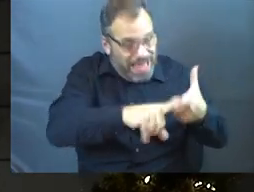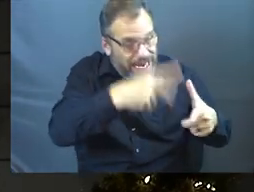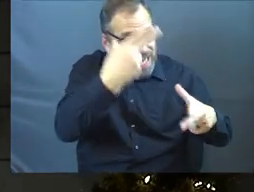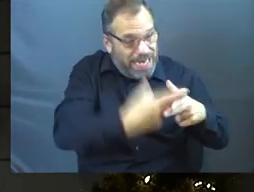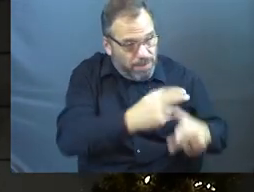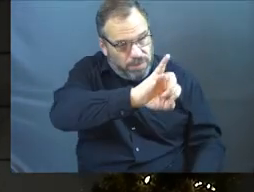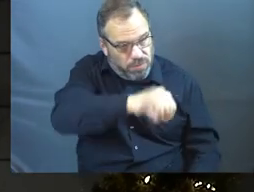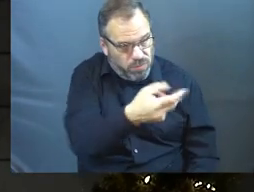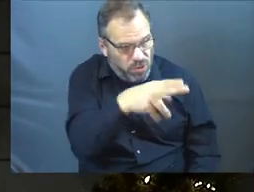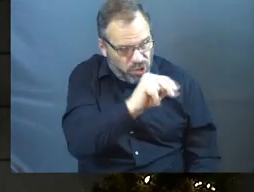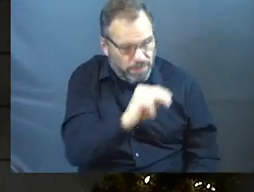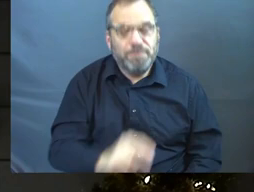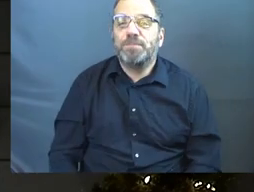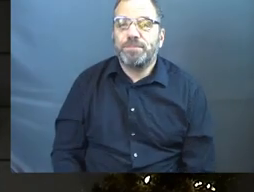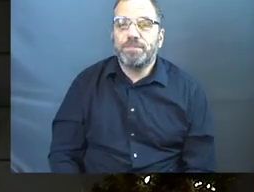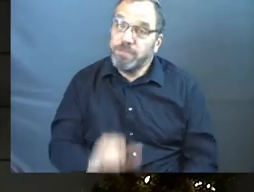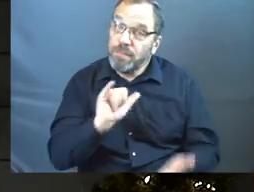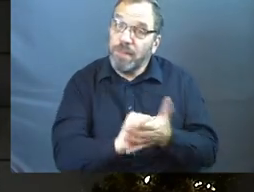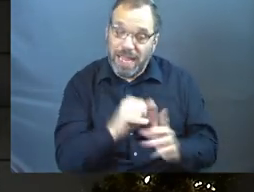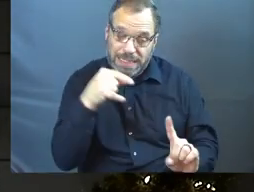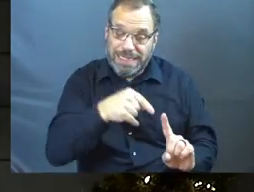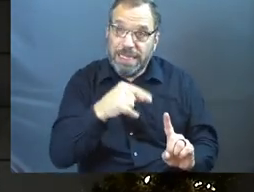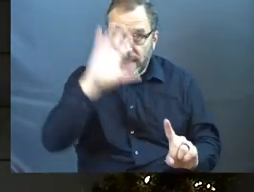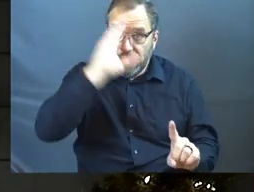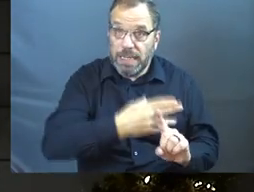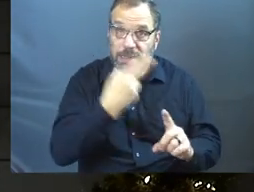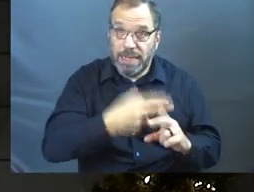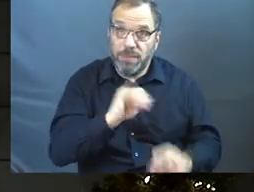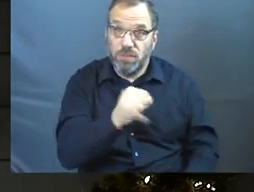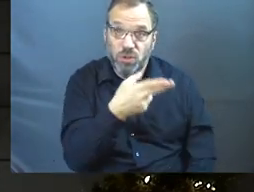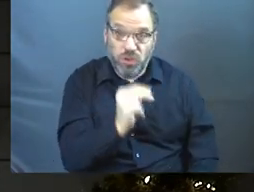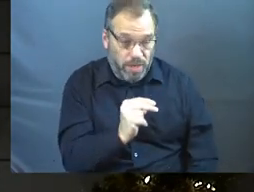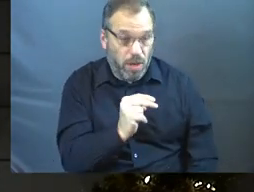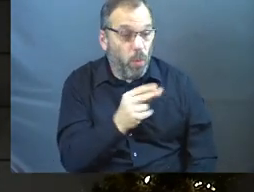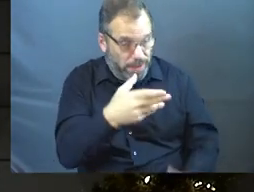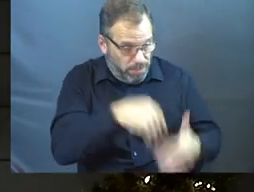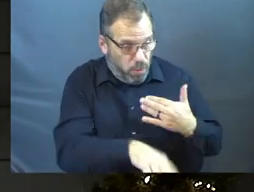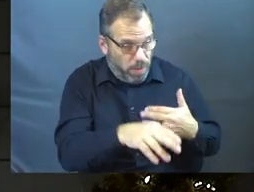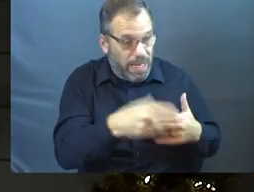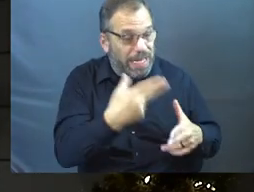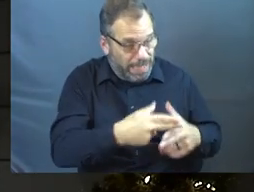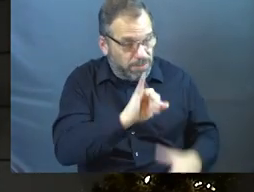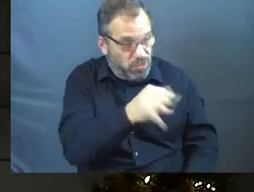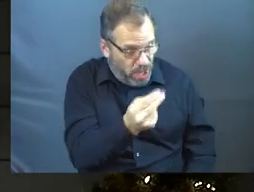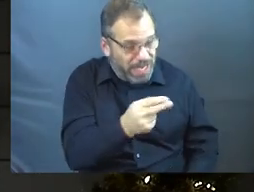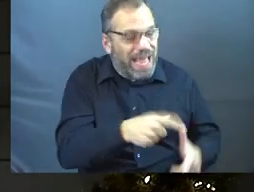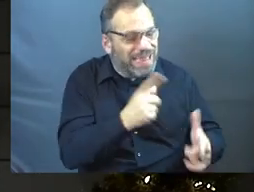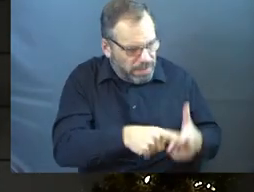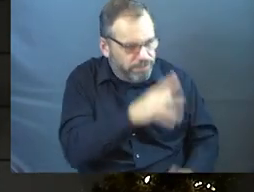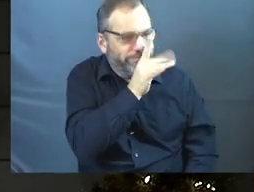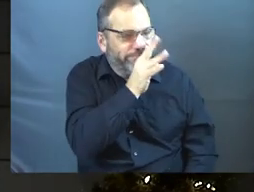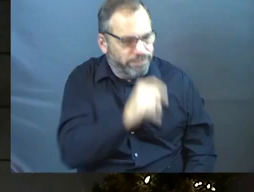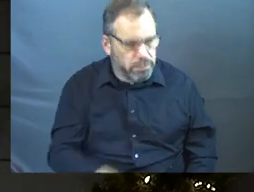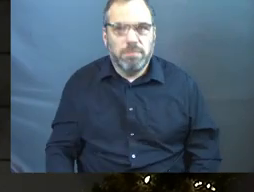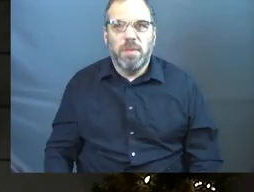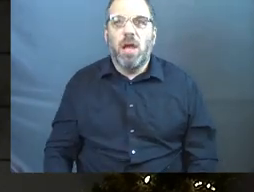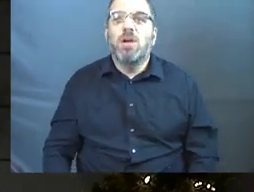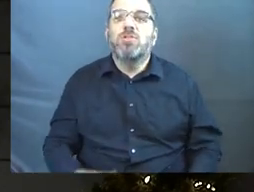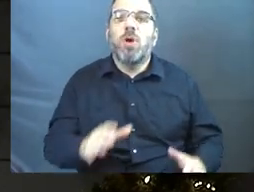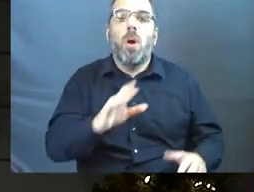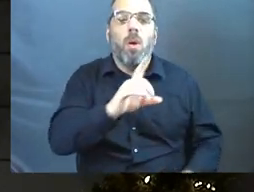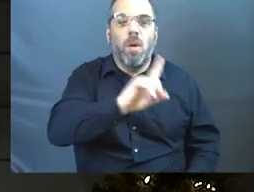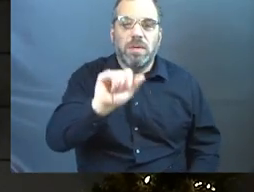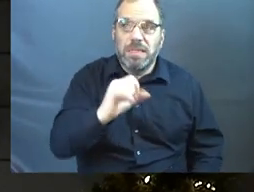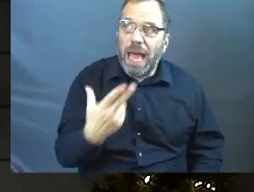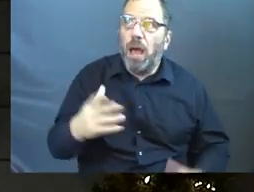name him John. That's his name. Make sure you do that. When he's born, you can have your voice back. So that all concludes. Zach